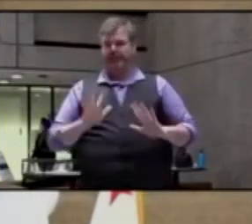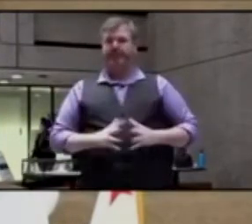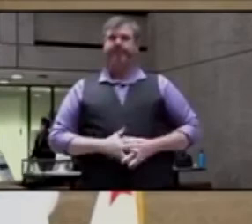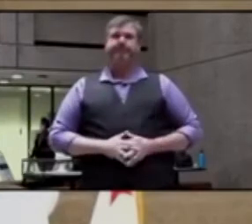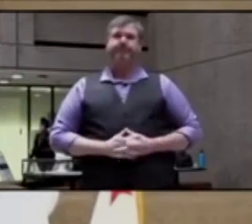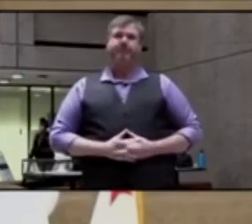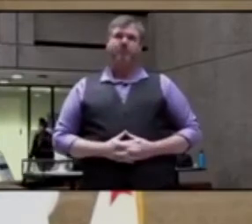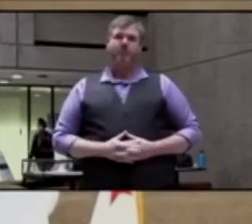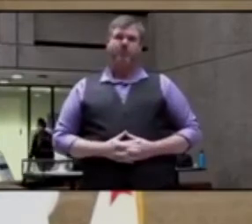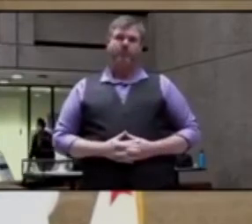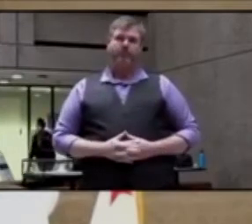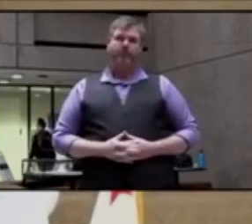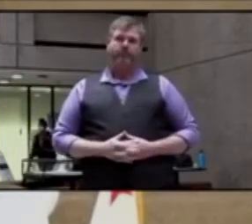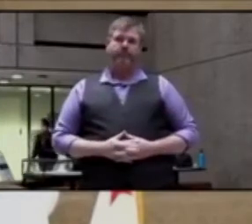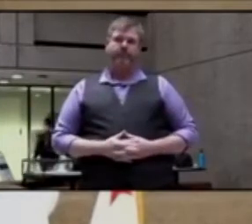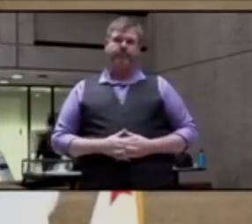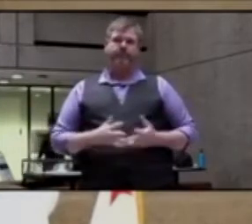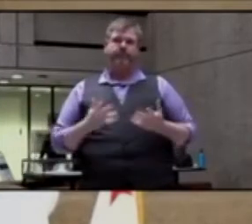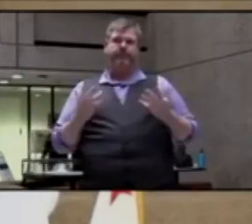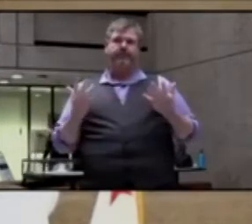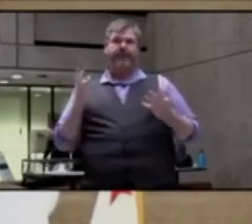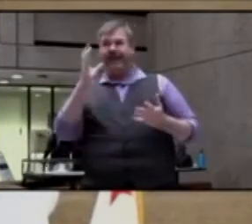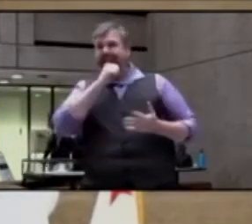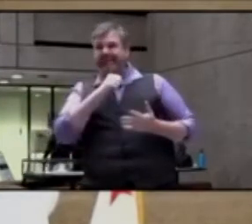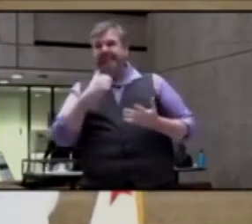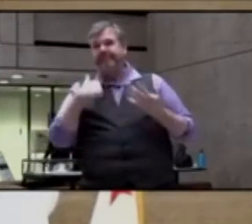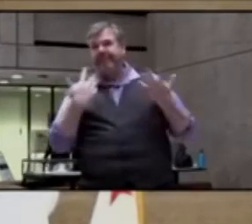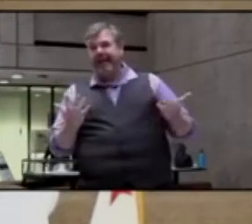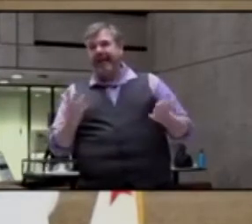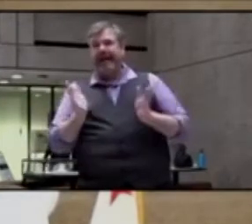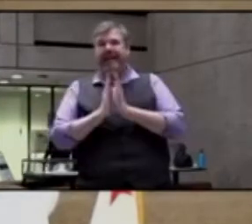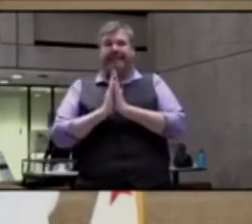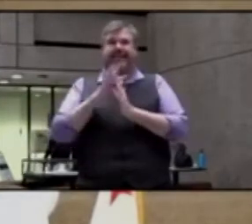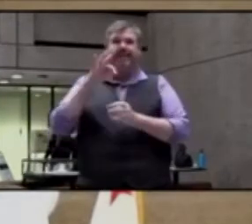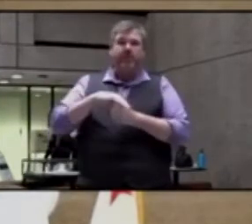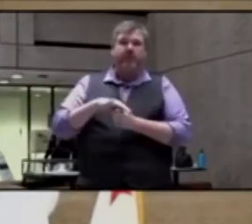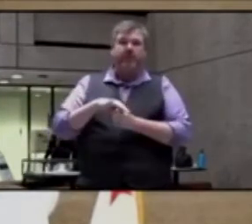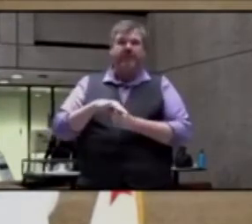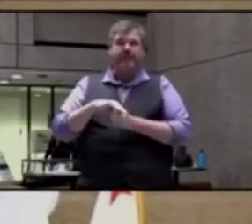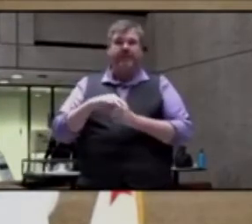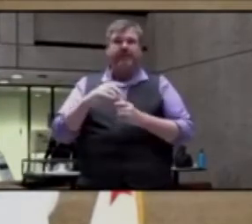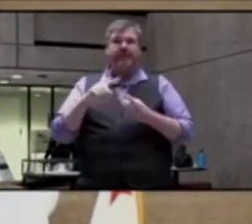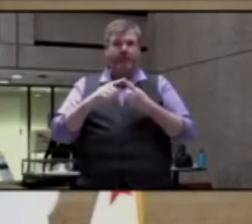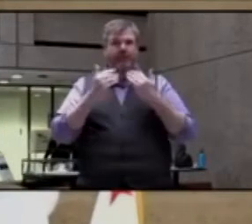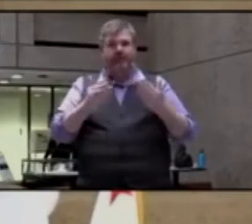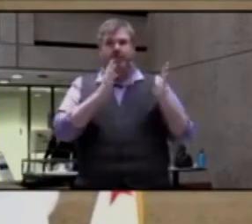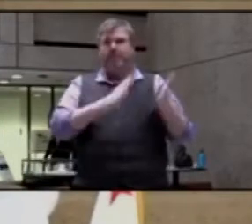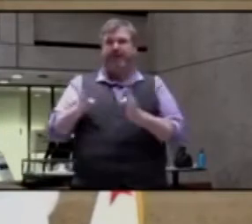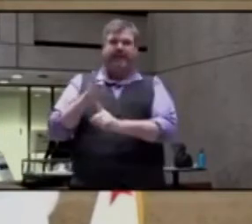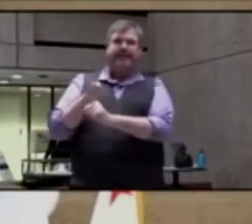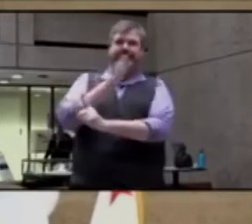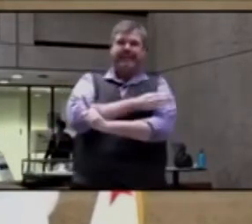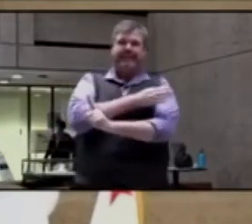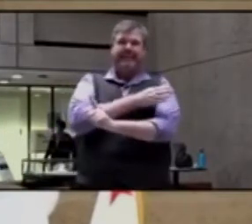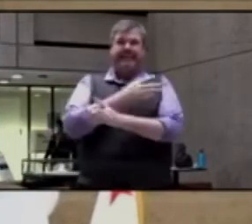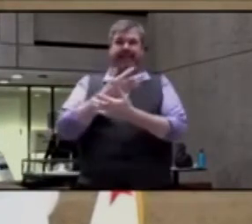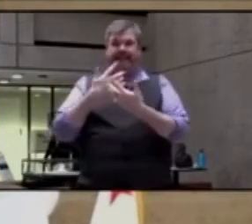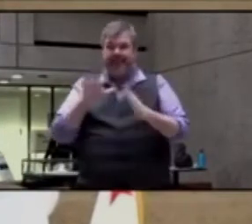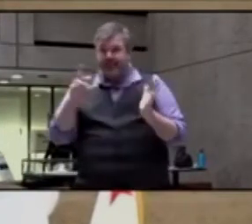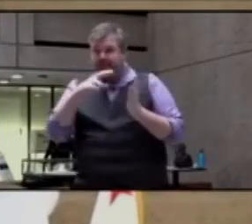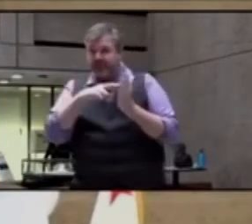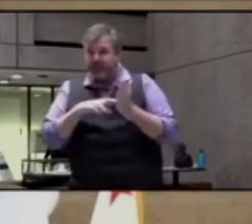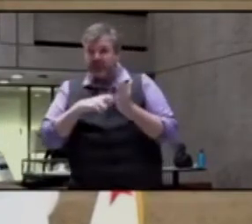am asking our voters to get prepared. Are you registered to vote? Check